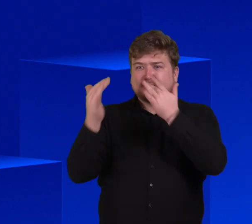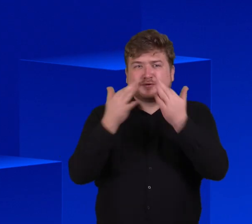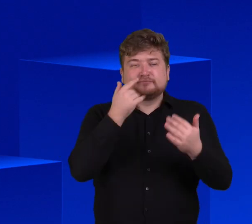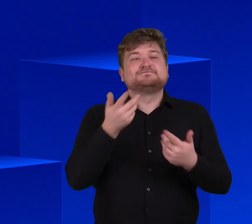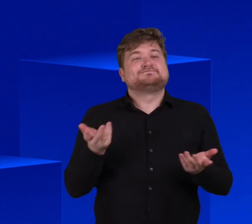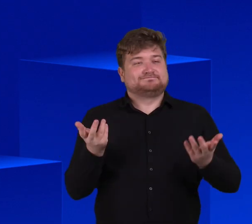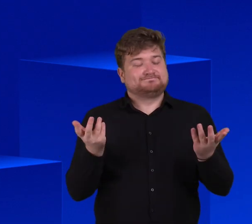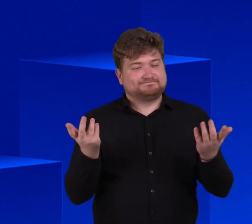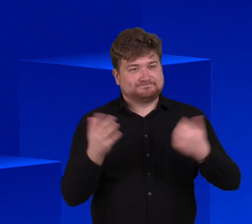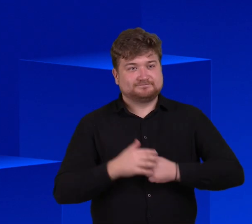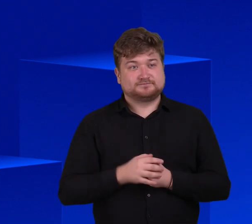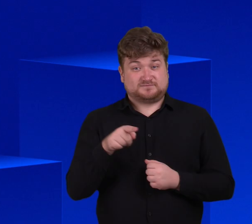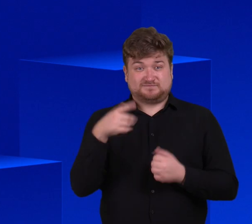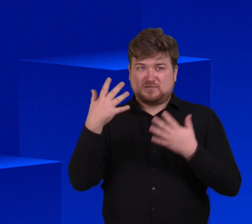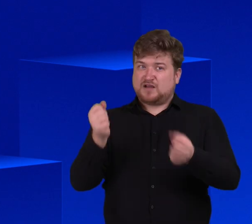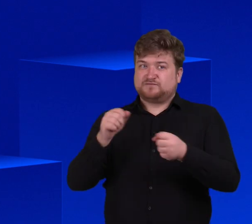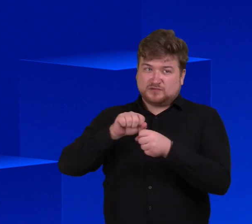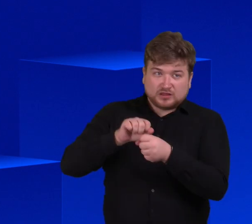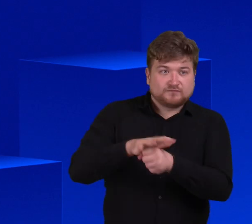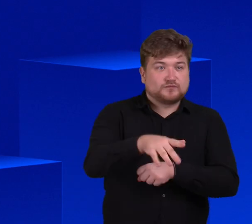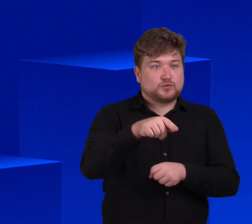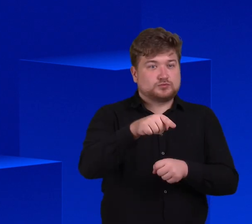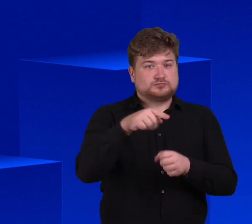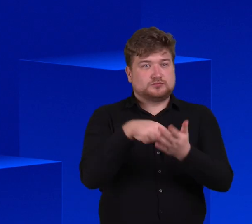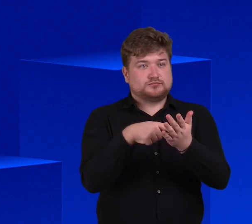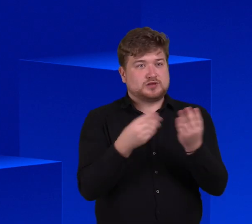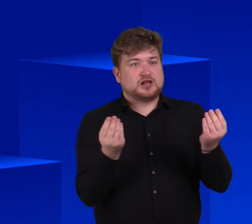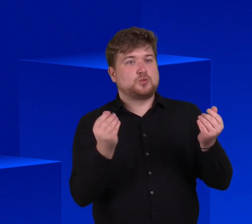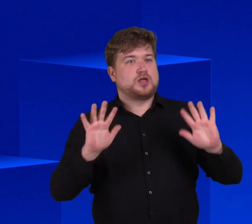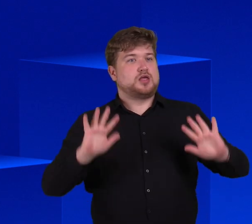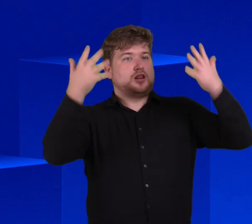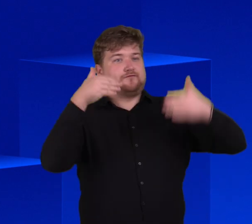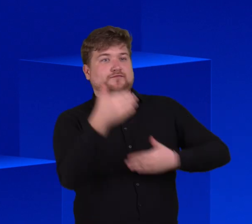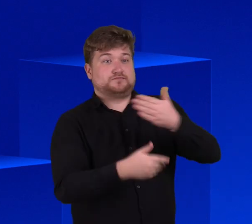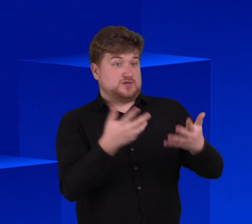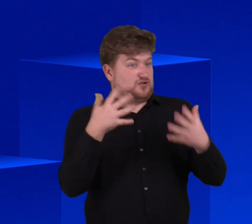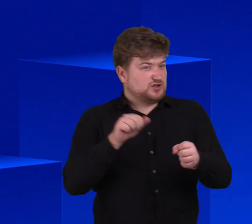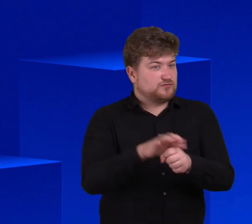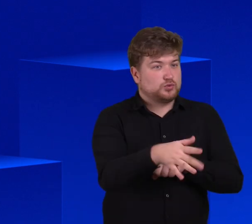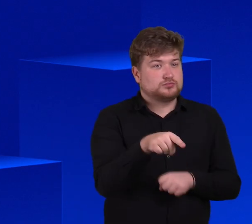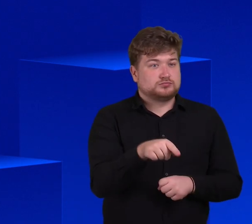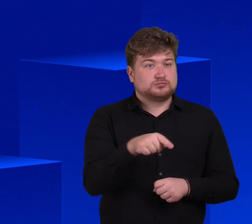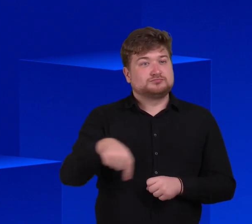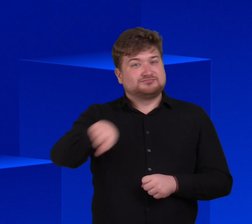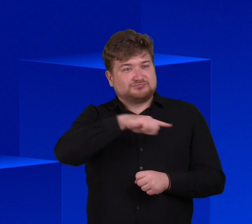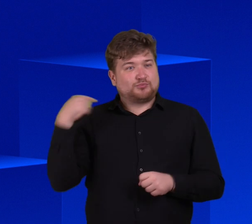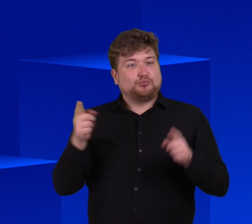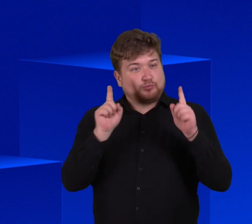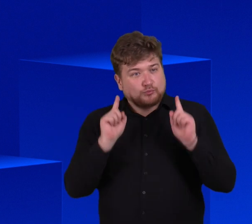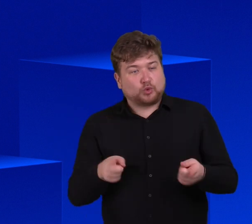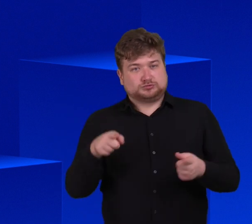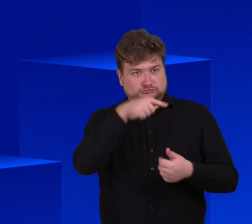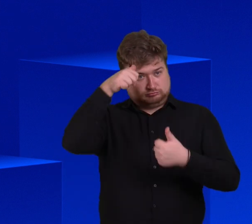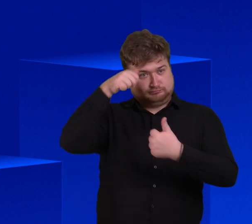life aspect. So we should also remember that there are some works to be done in order to decrease the specific